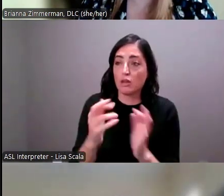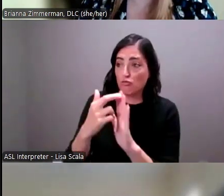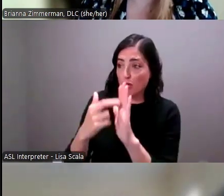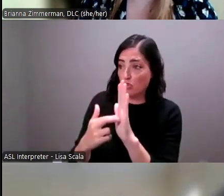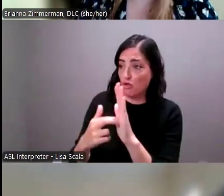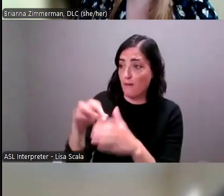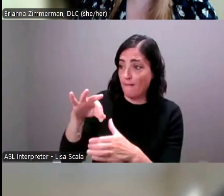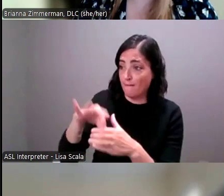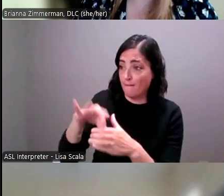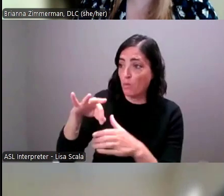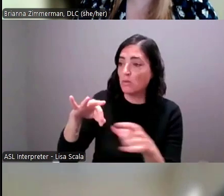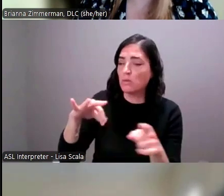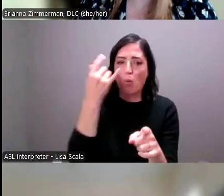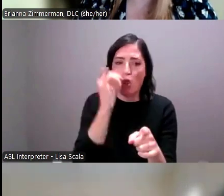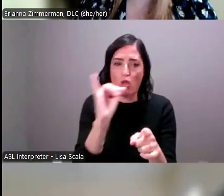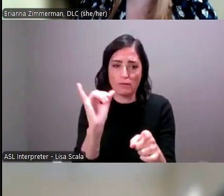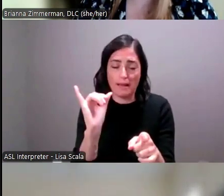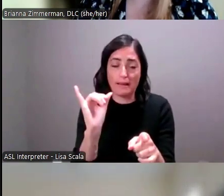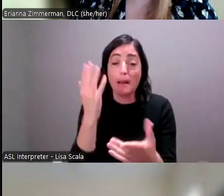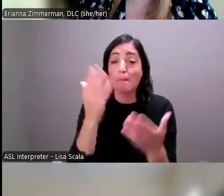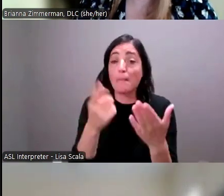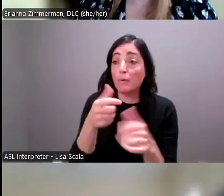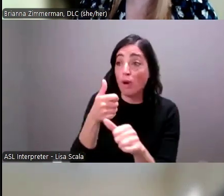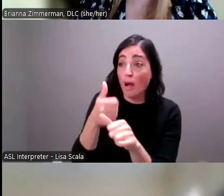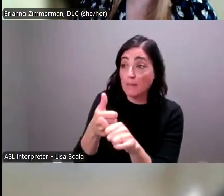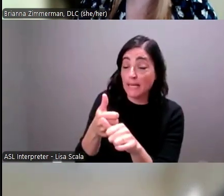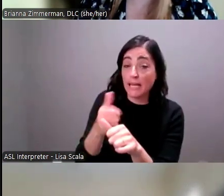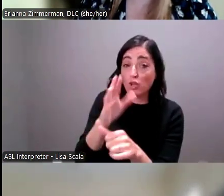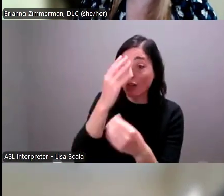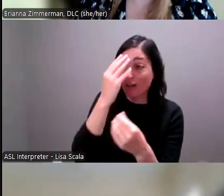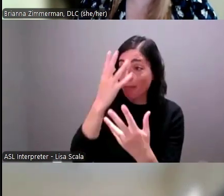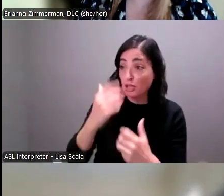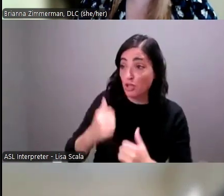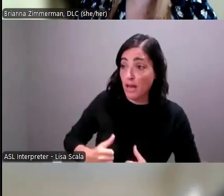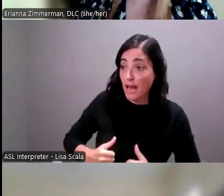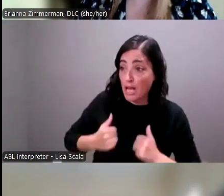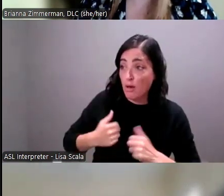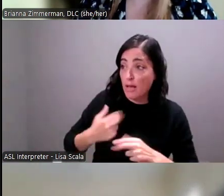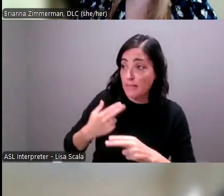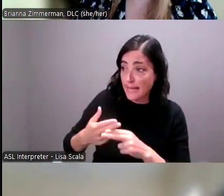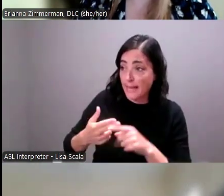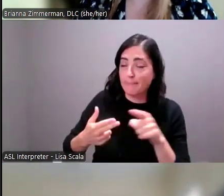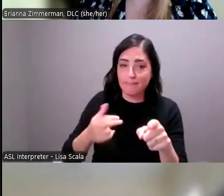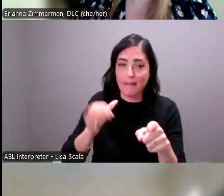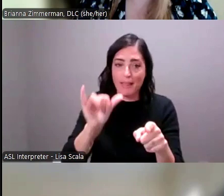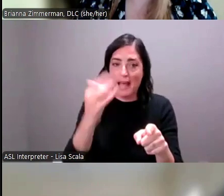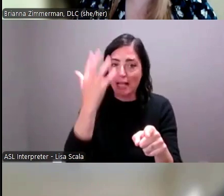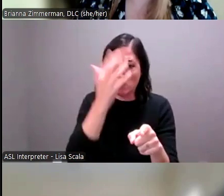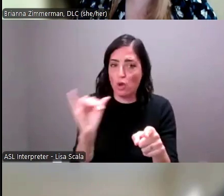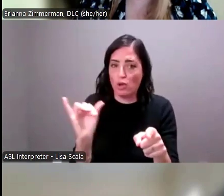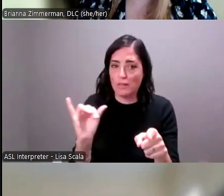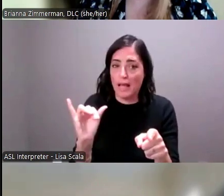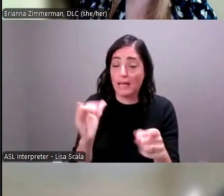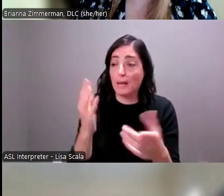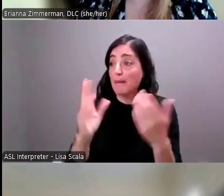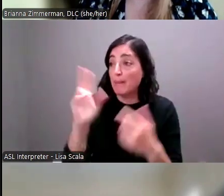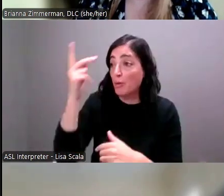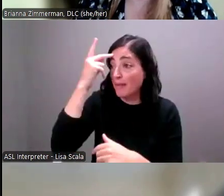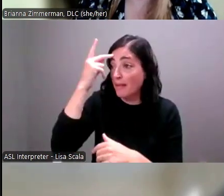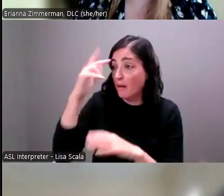to vote, updating your address, updating your name, updating your political